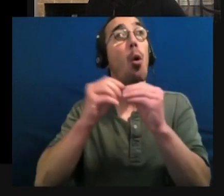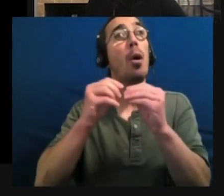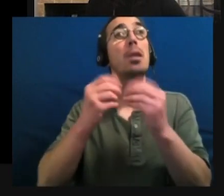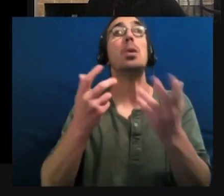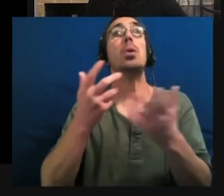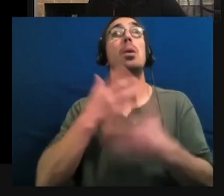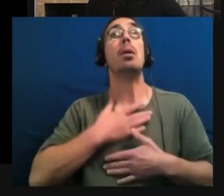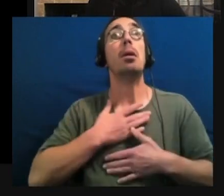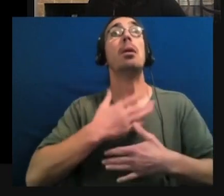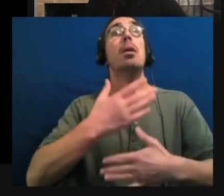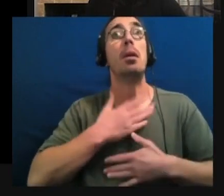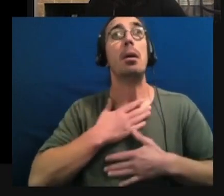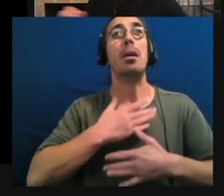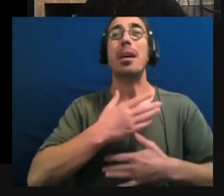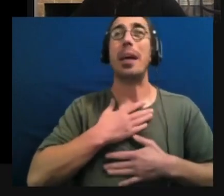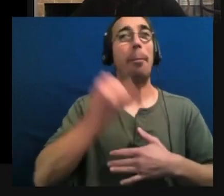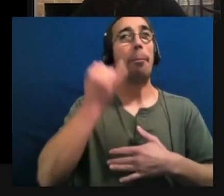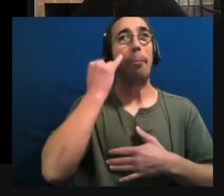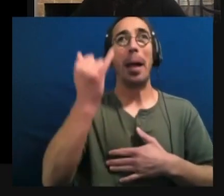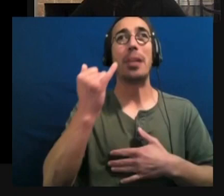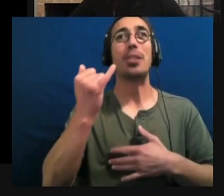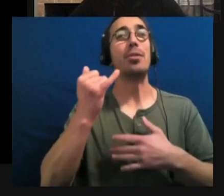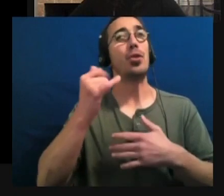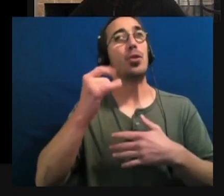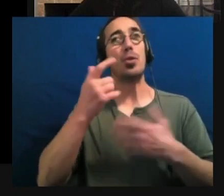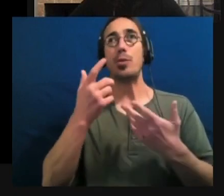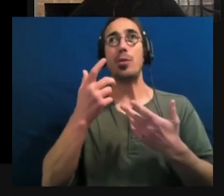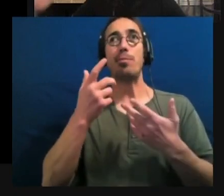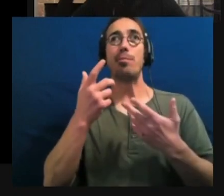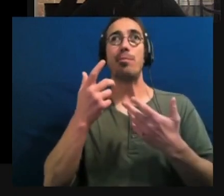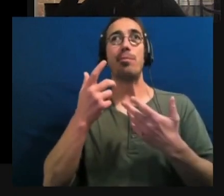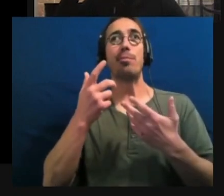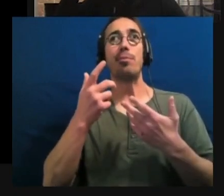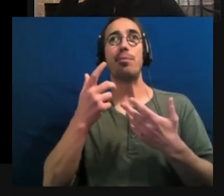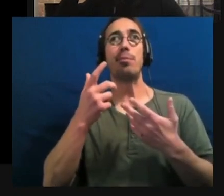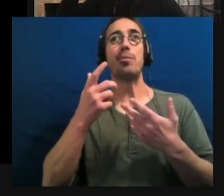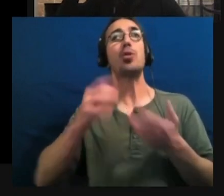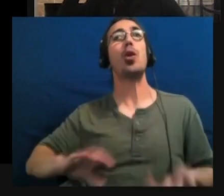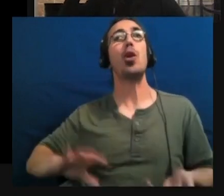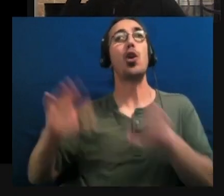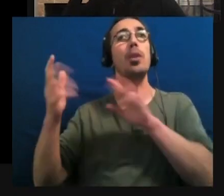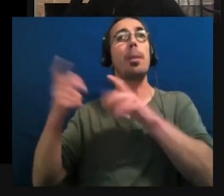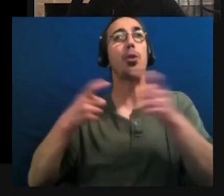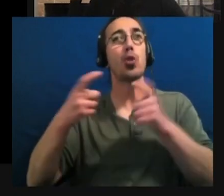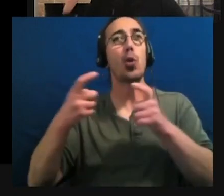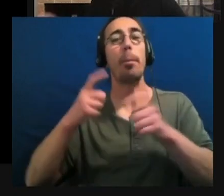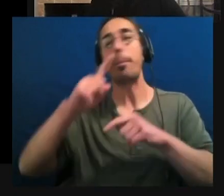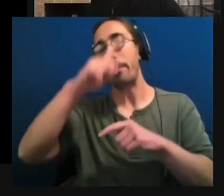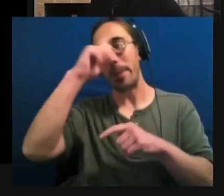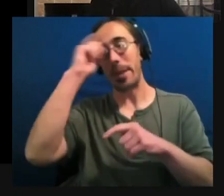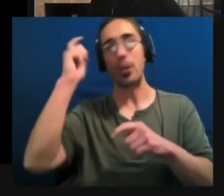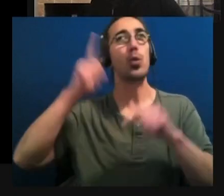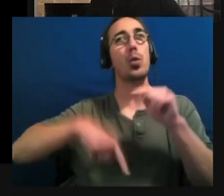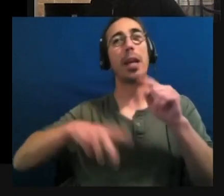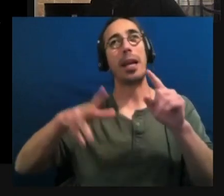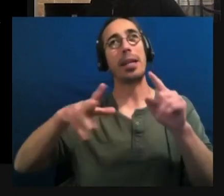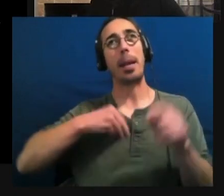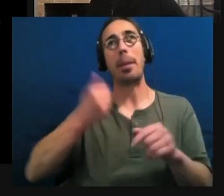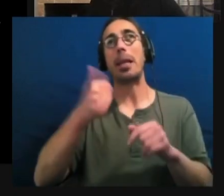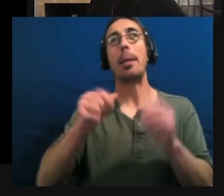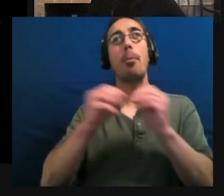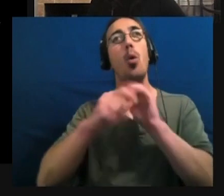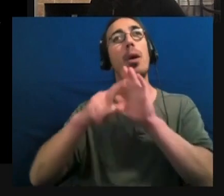because your body has less control, or you just can't bring yourself to care about the negative responses. That's why some people seem